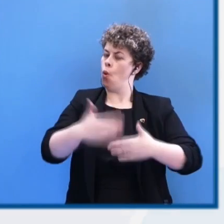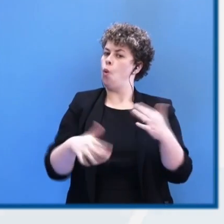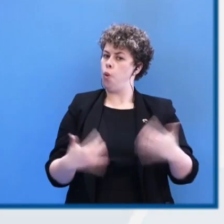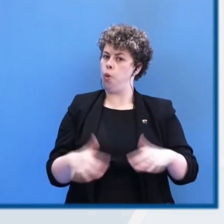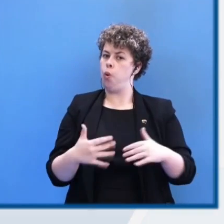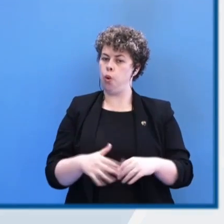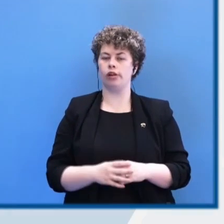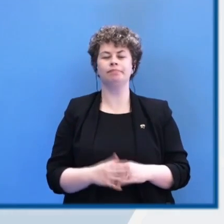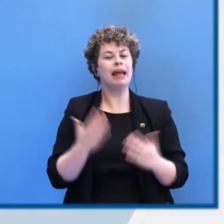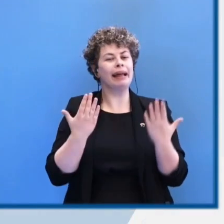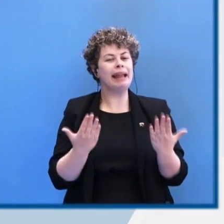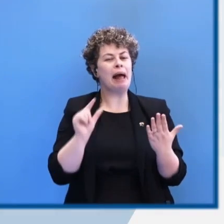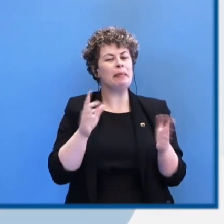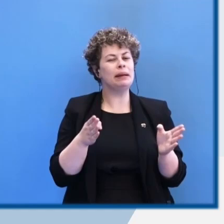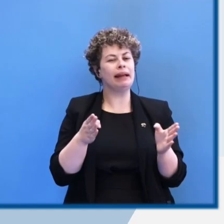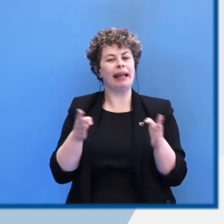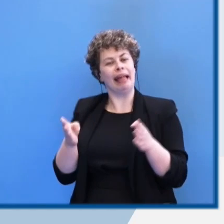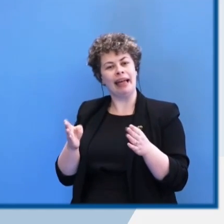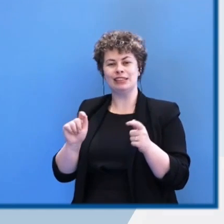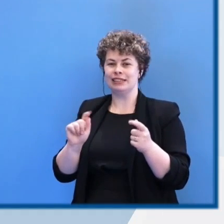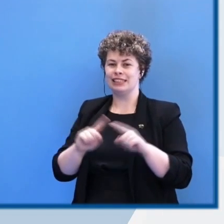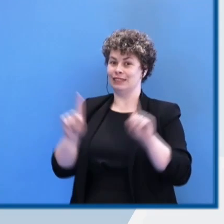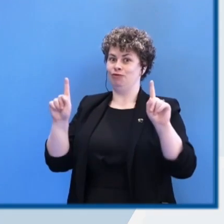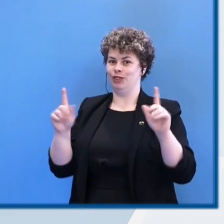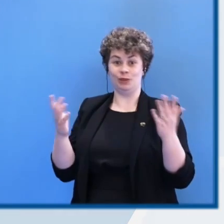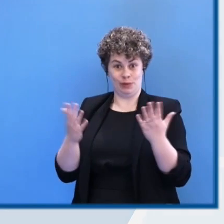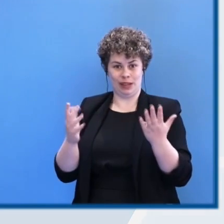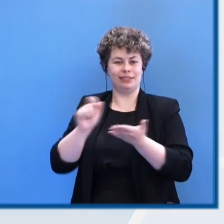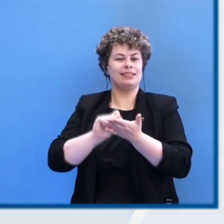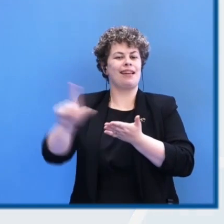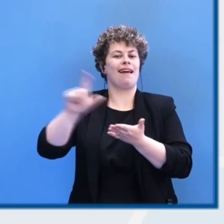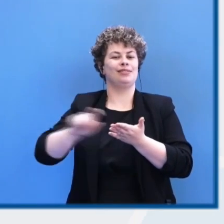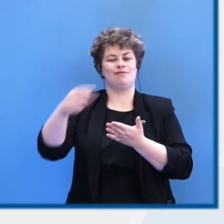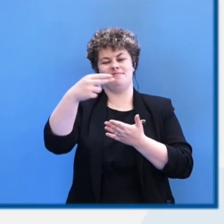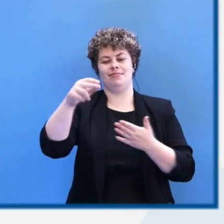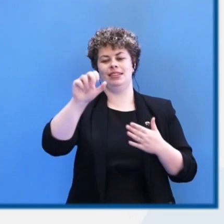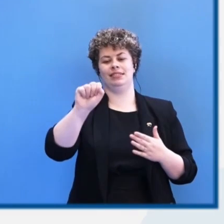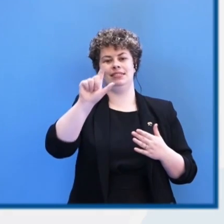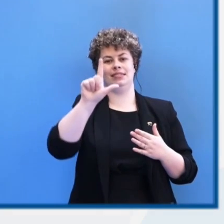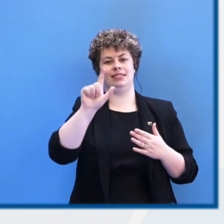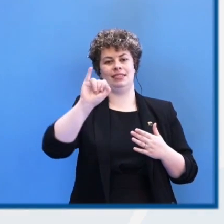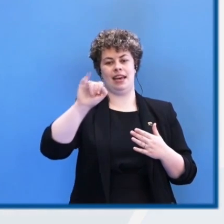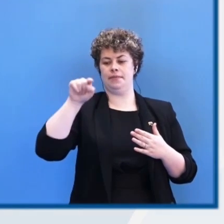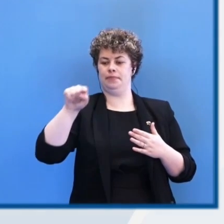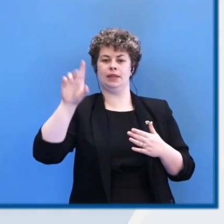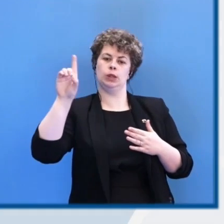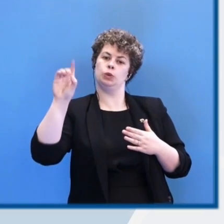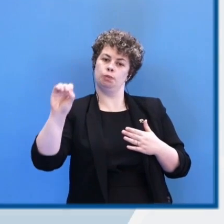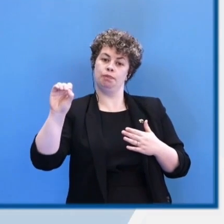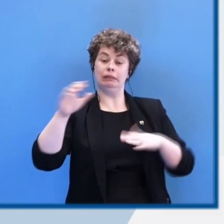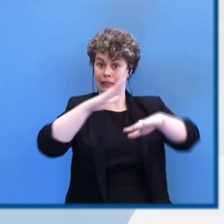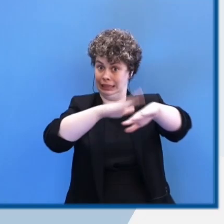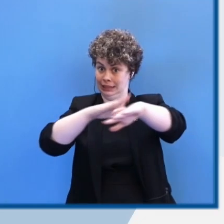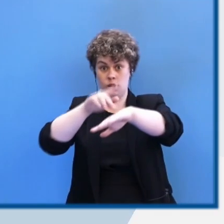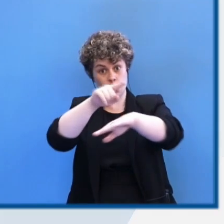change the pace slightly and go to some of the questions that were posed through the Slido, and just reminding people that if you have questions, put